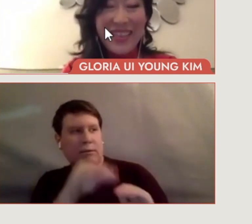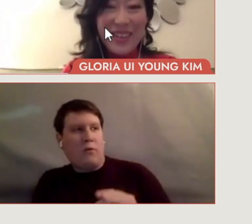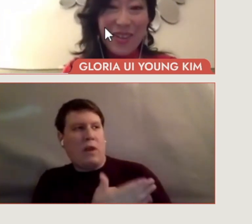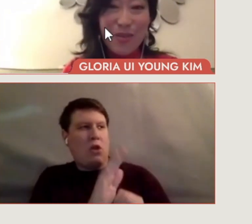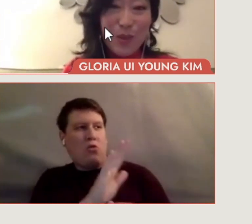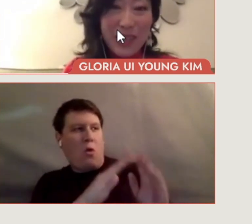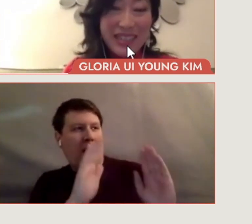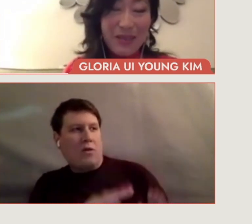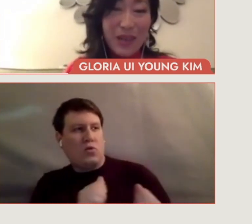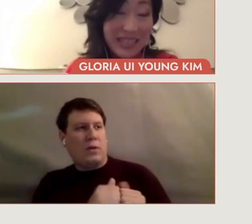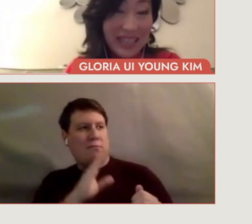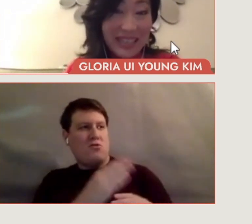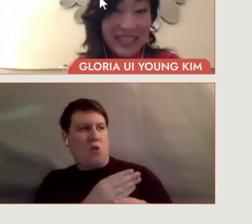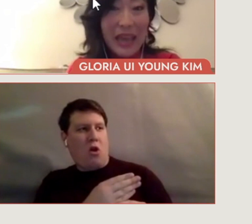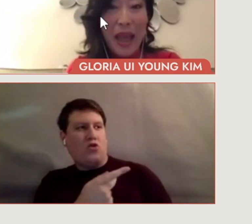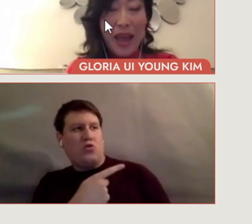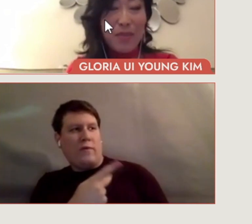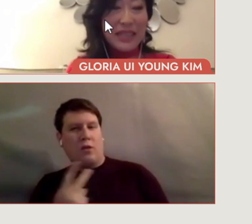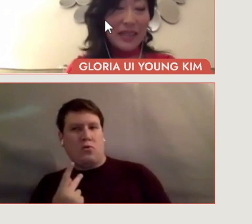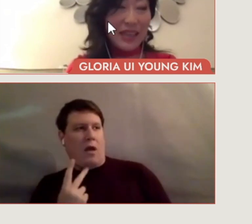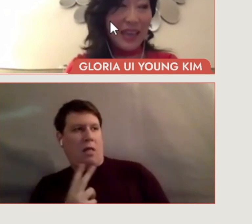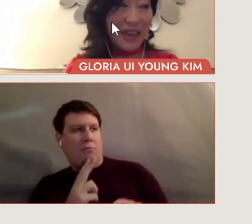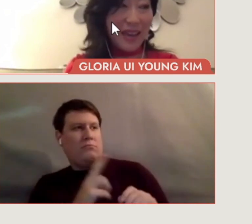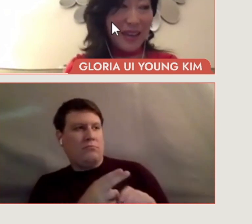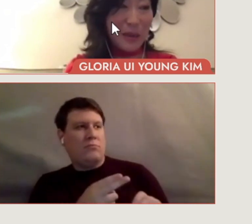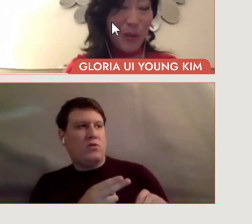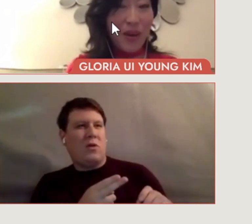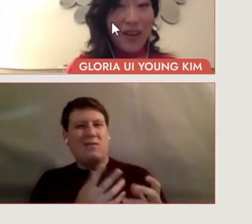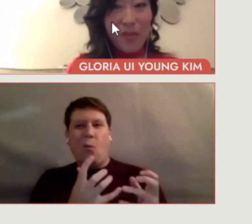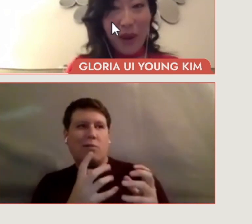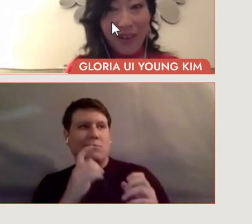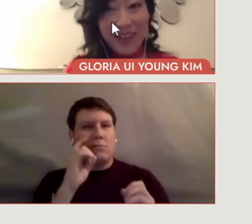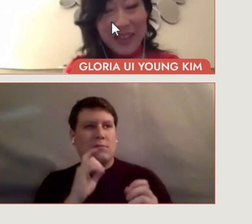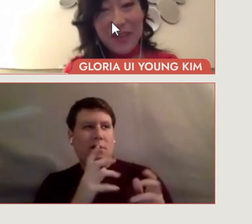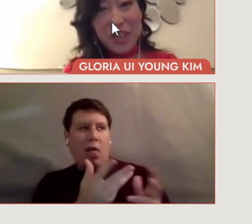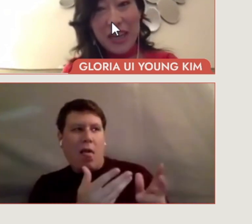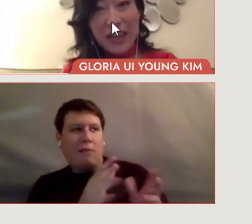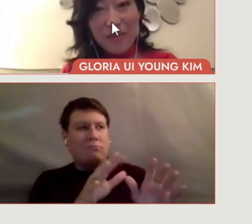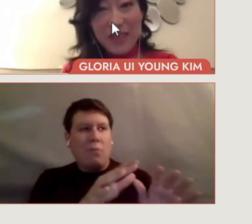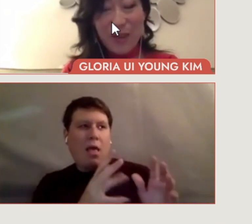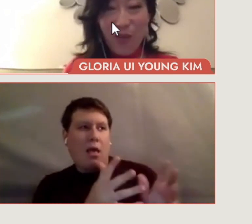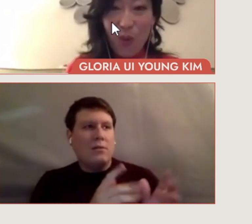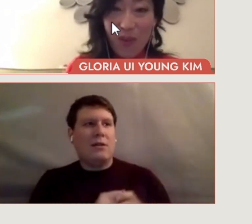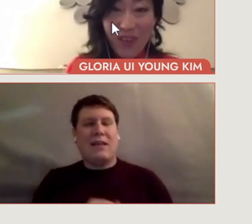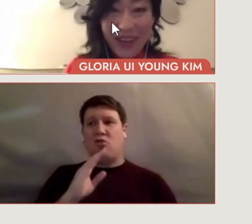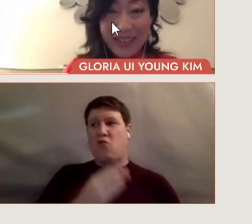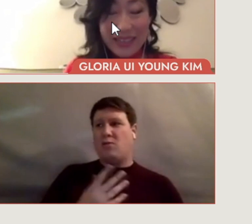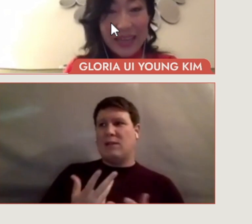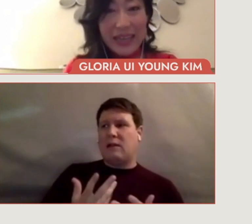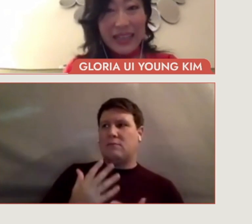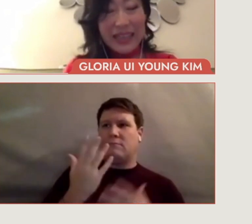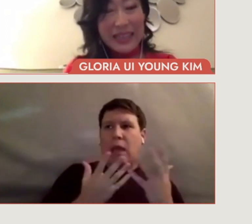And the daughter was witnessing this and basically like, you know, kind of embarrassed, kind of ashamed, sort of